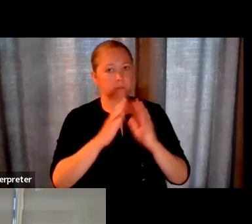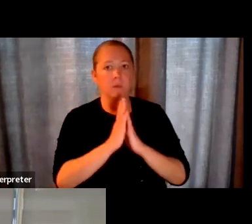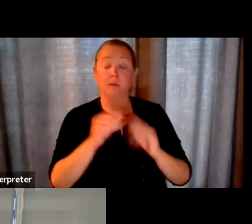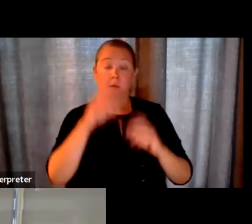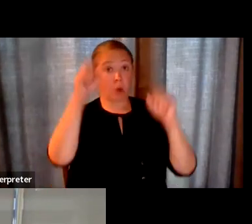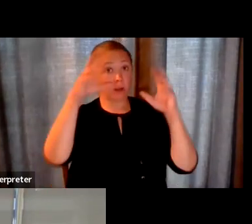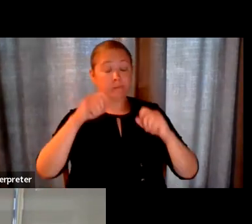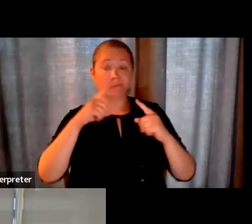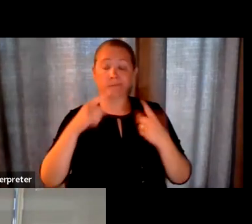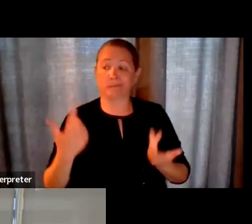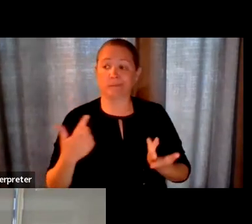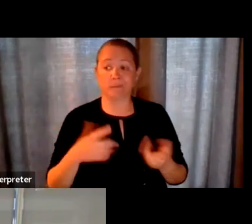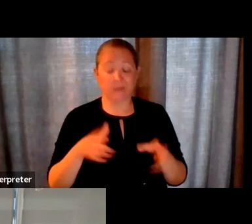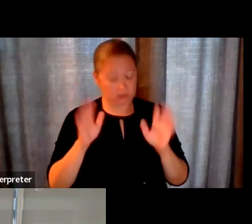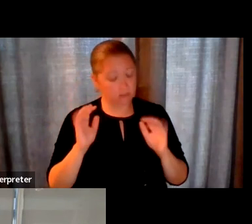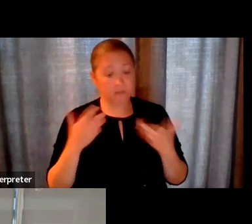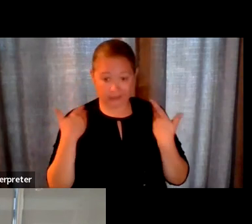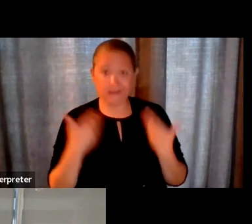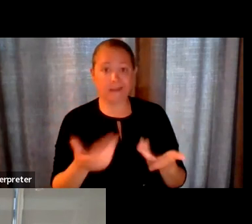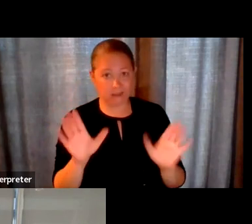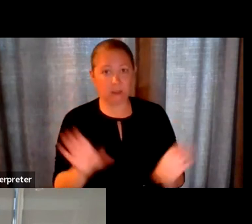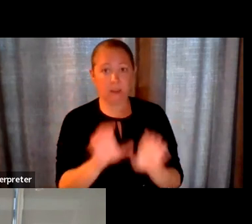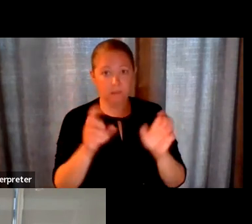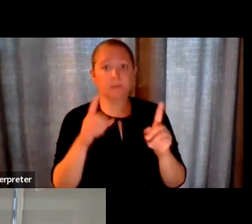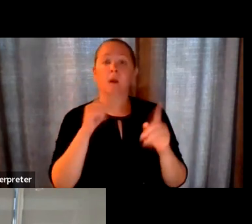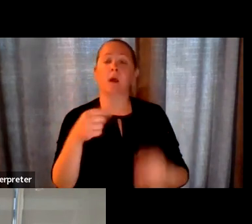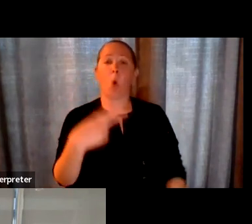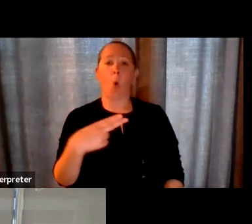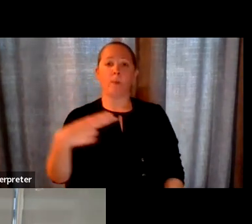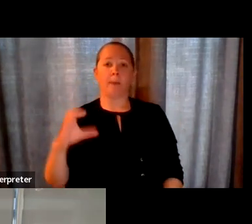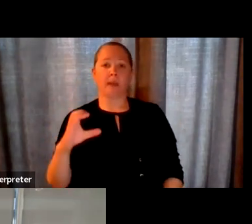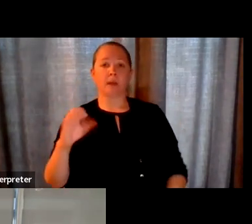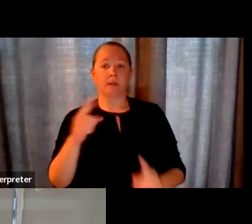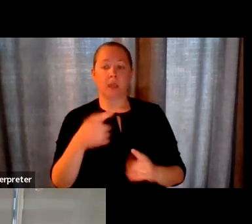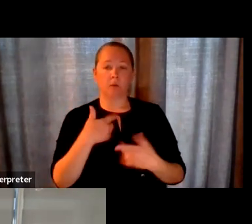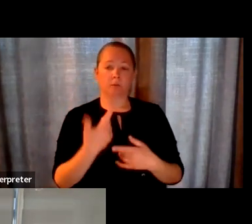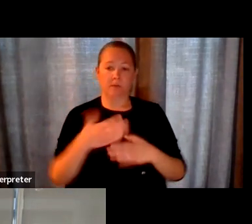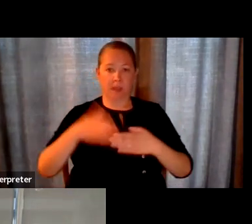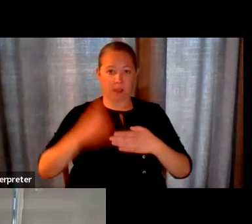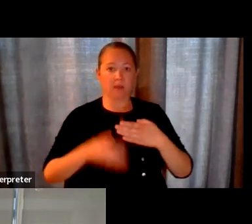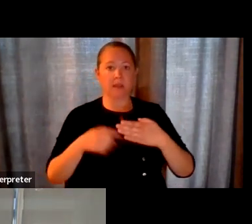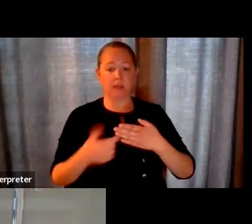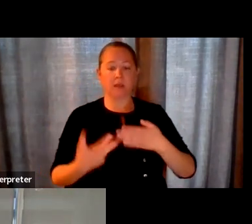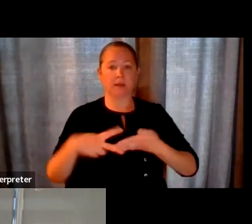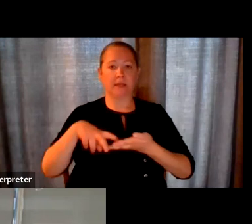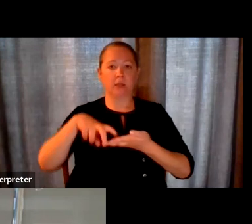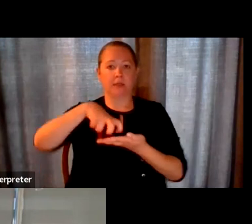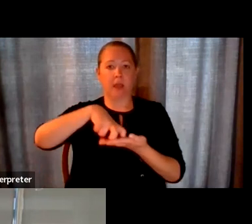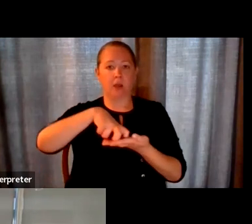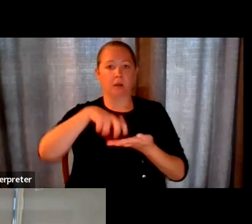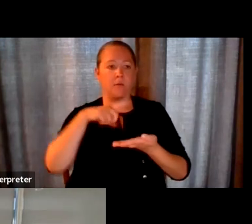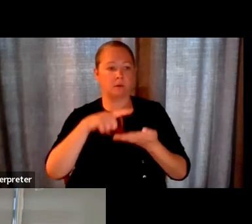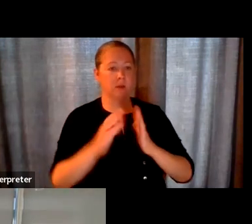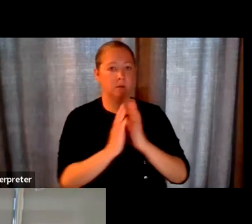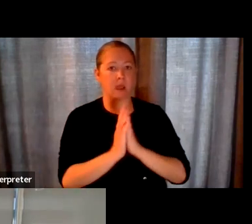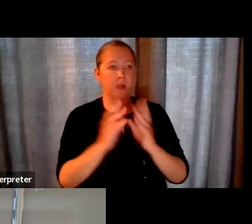at the end of the game, he went to the 50-yard line, he kneeled down, and he started praying. And very quickly, a swarm of people